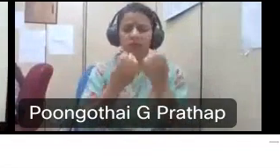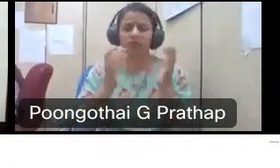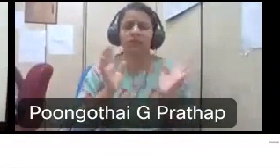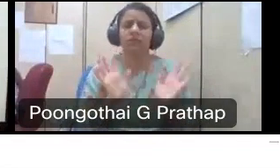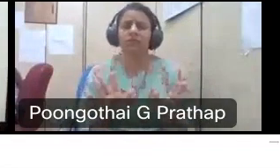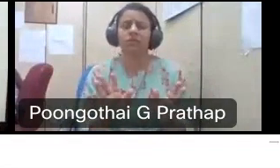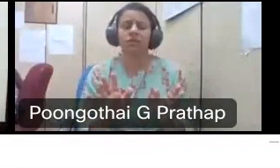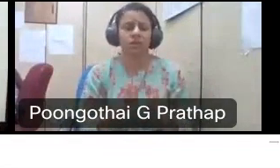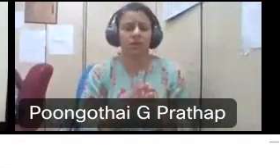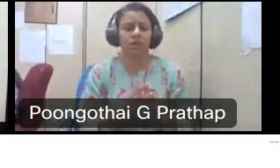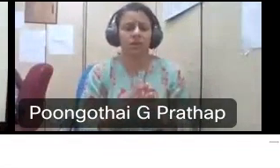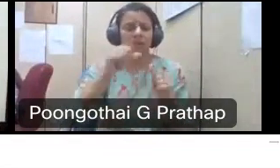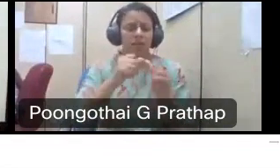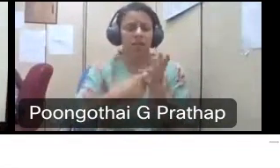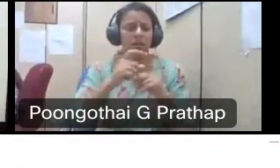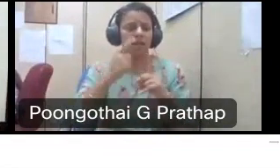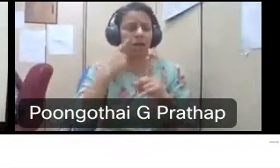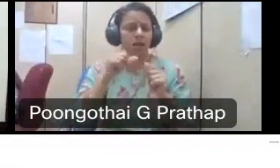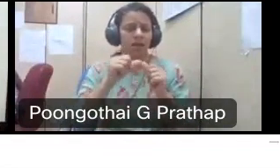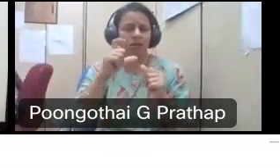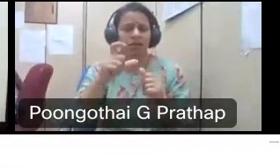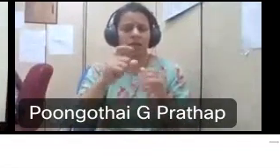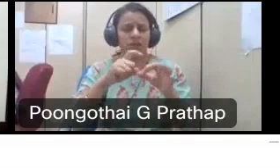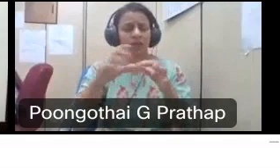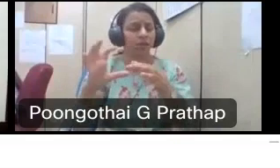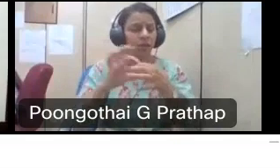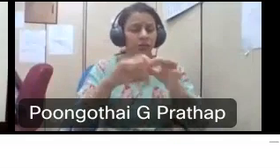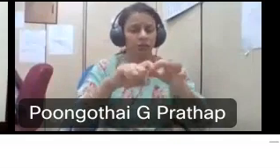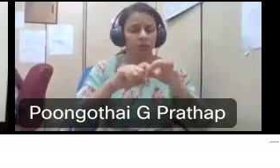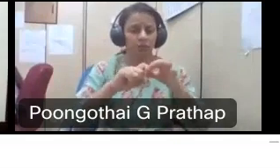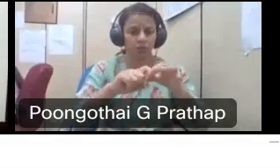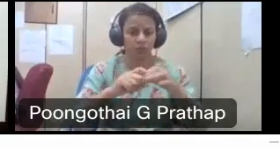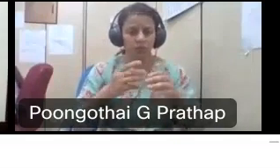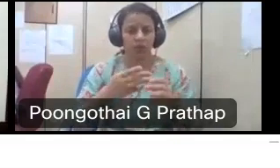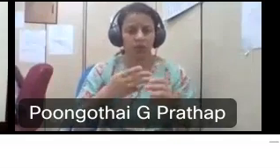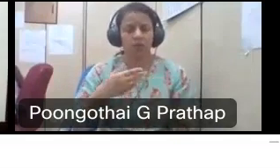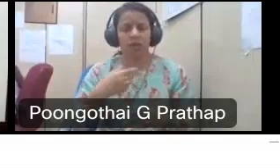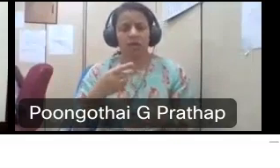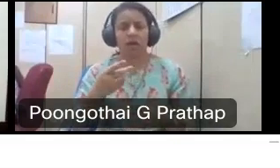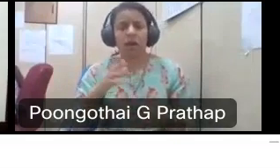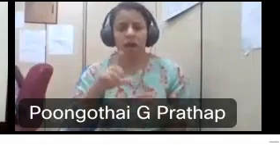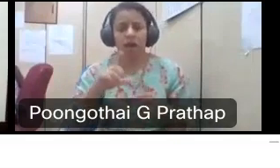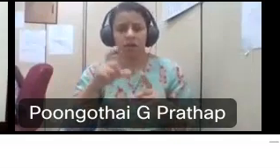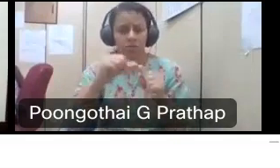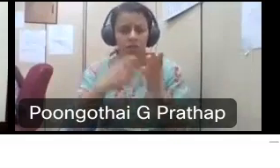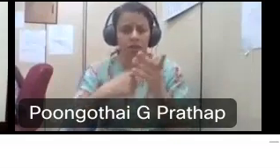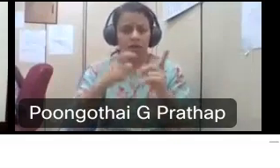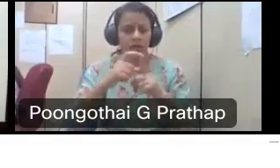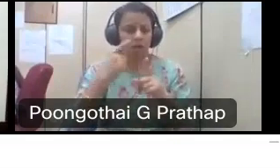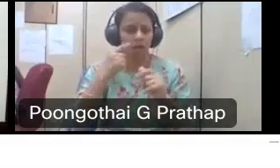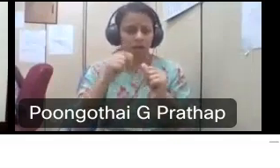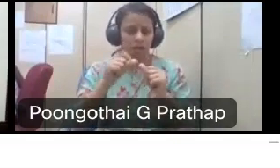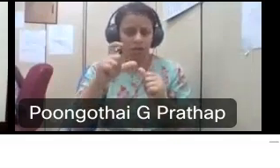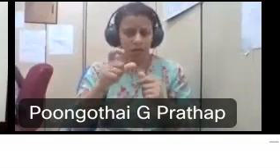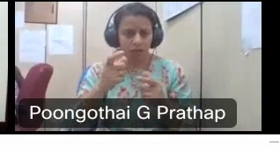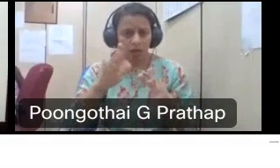cardiac examination first, it should be done or not. Should I go for echocardiography? If baby is turning blue, how